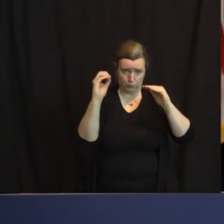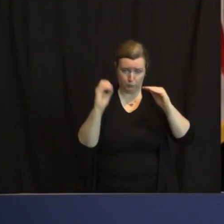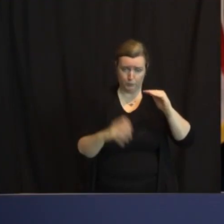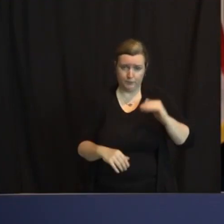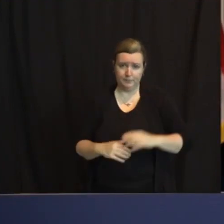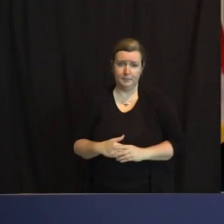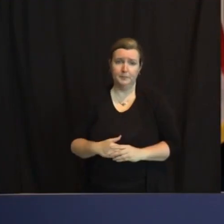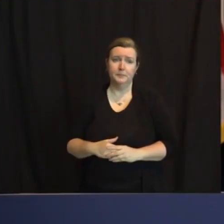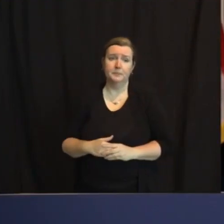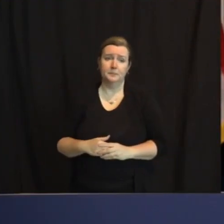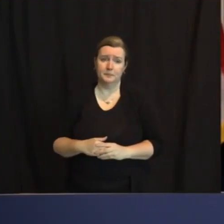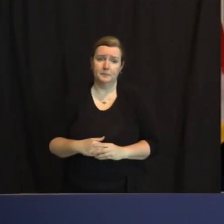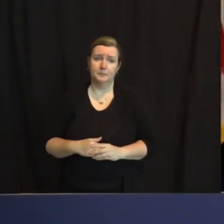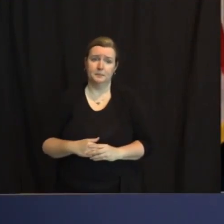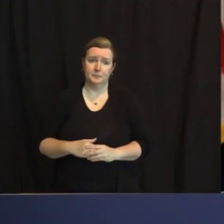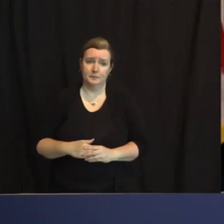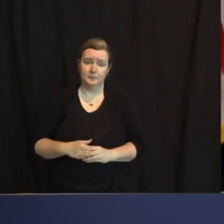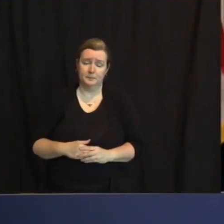Thank you, Dave. Please.